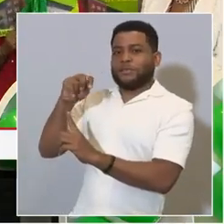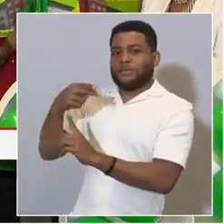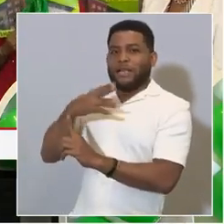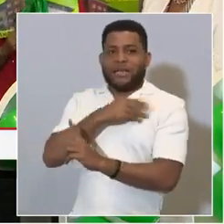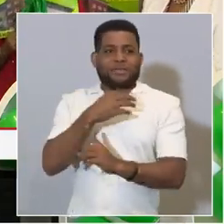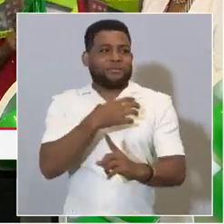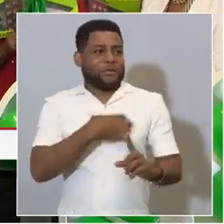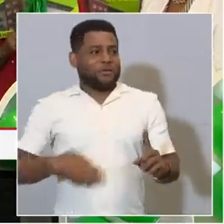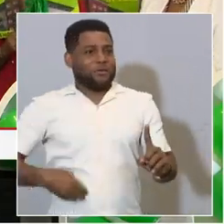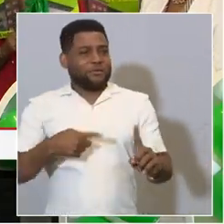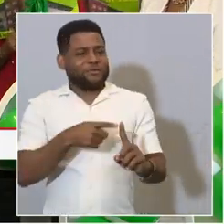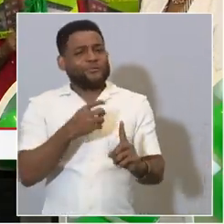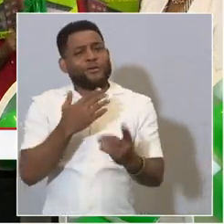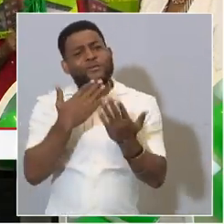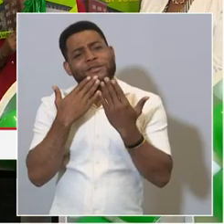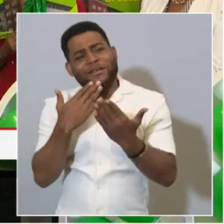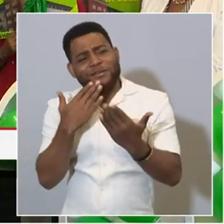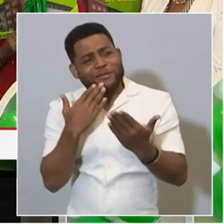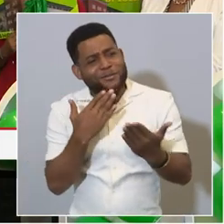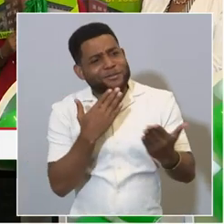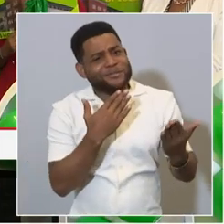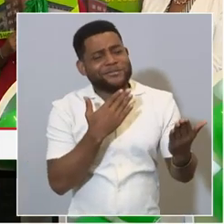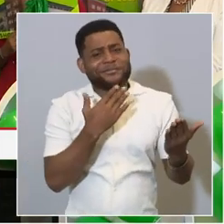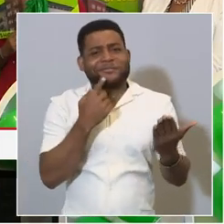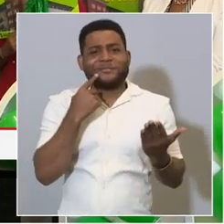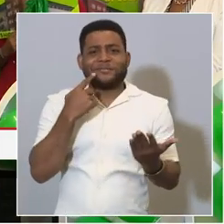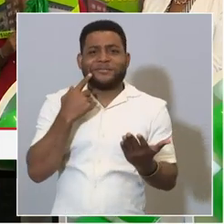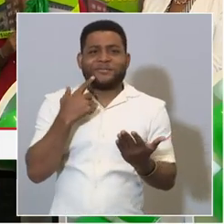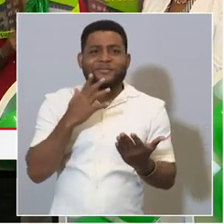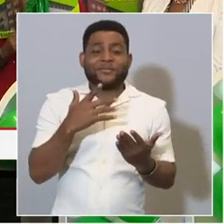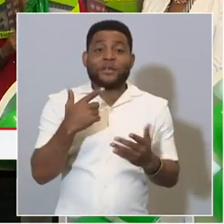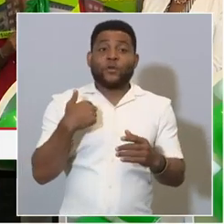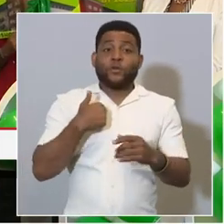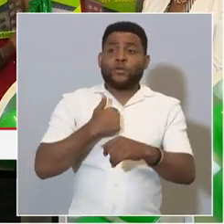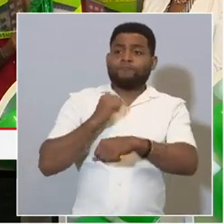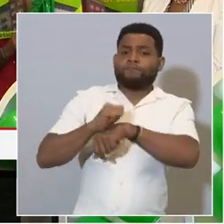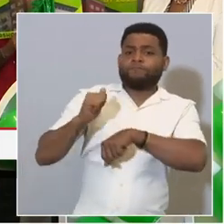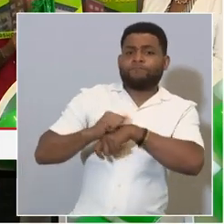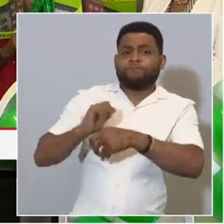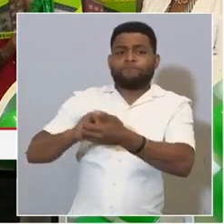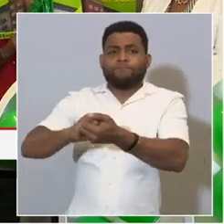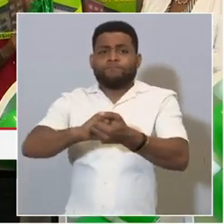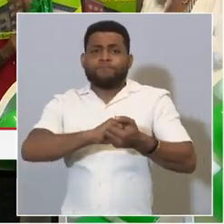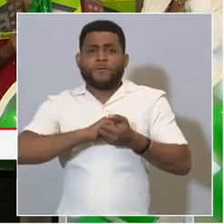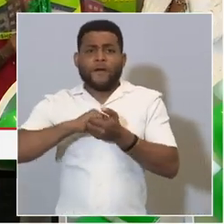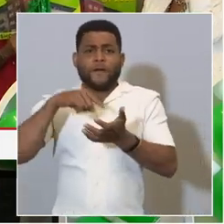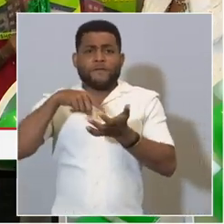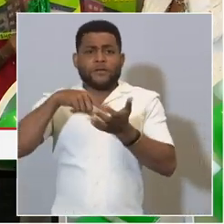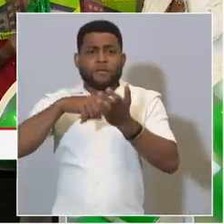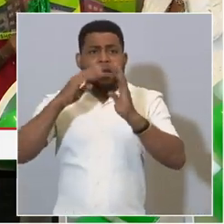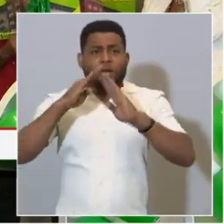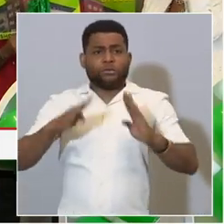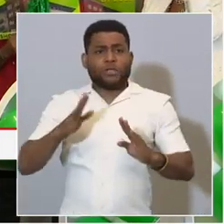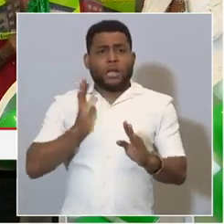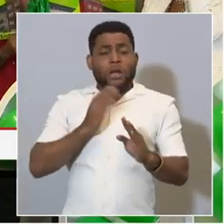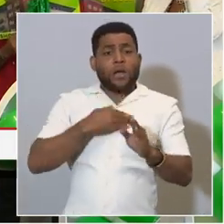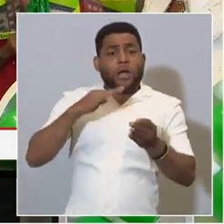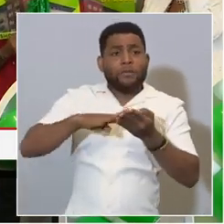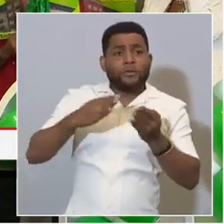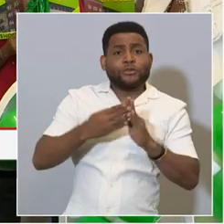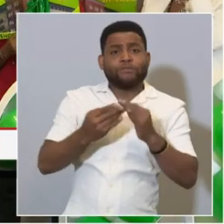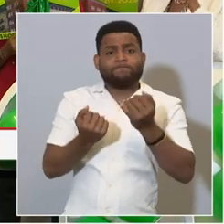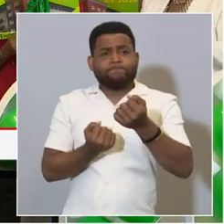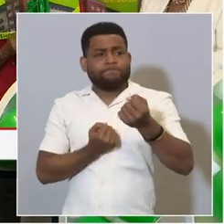to build affordable housing for our community. We received Housing Production Trust Fund and support from the